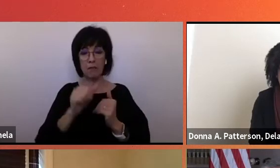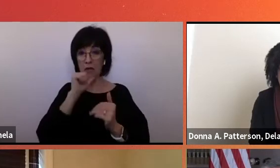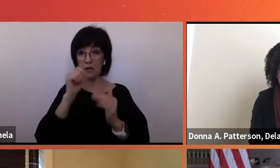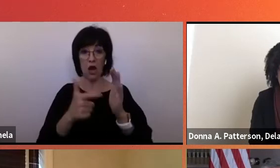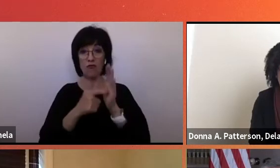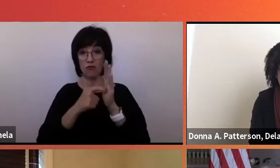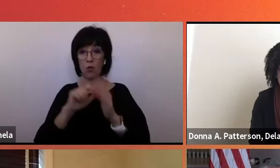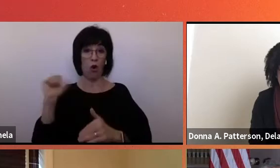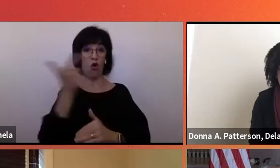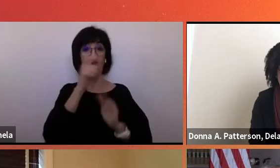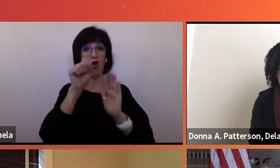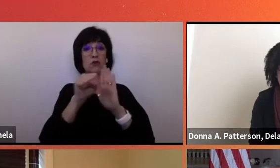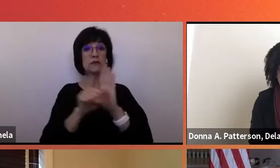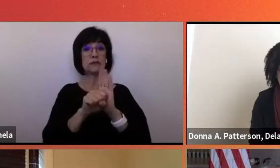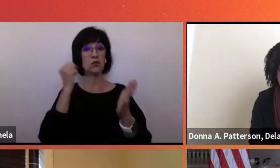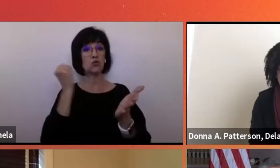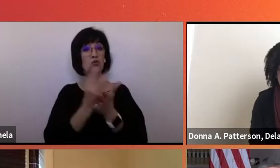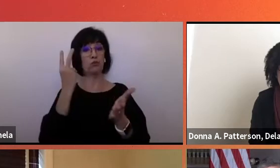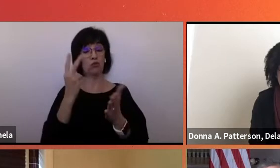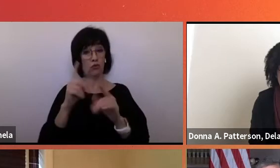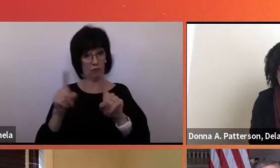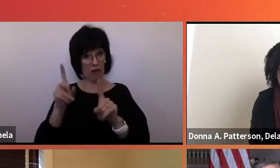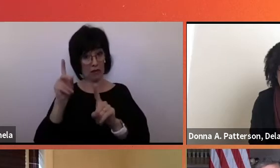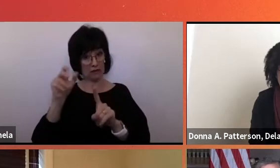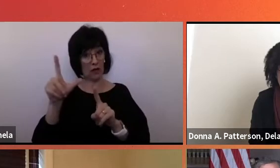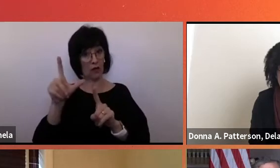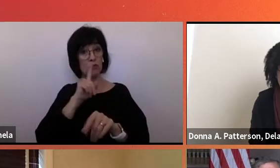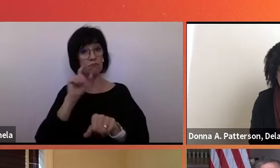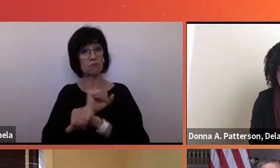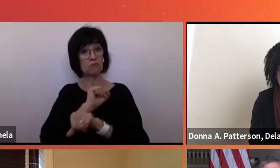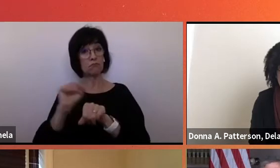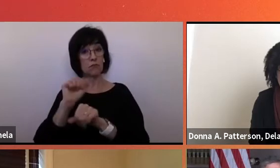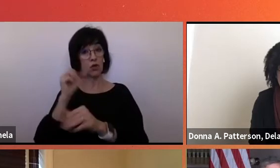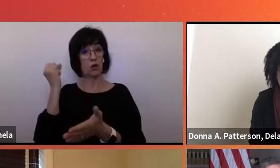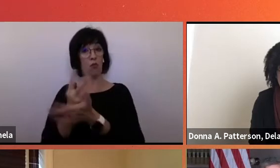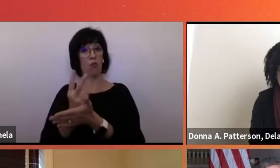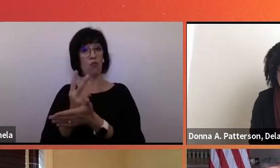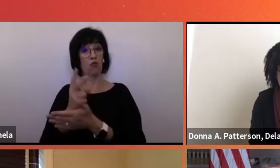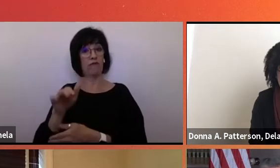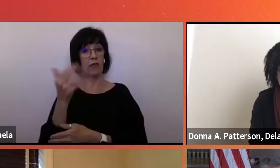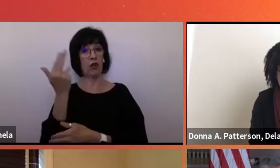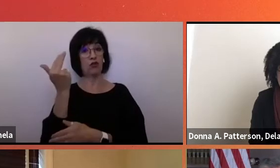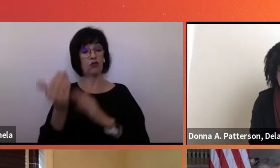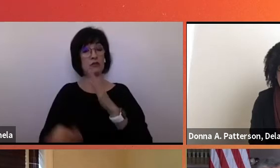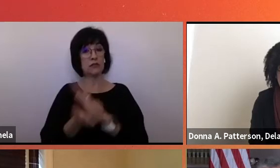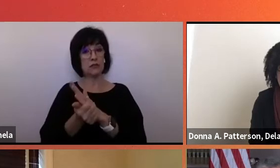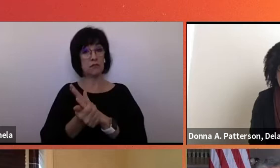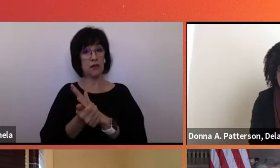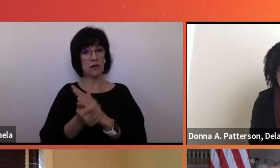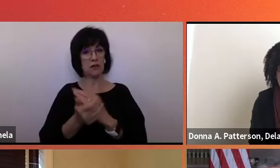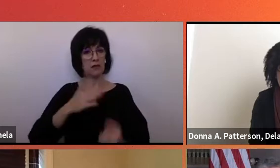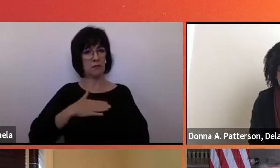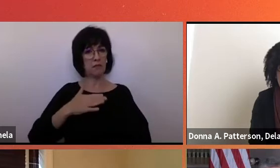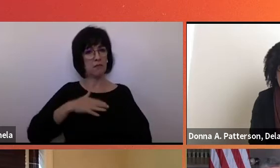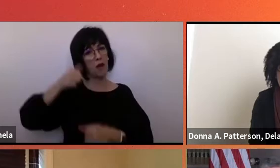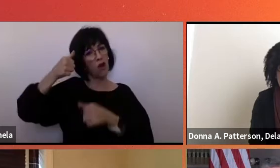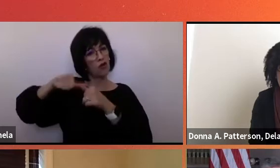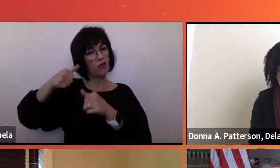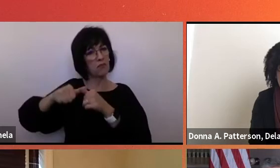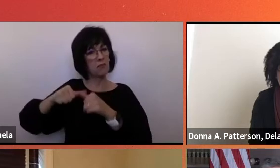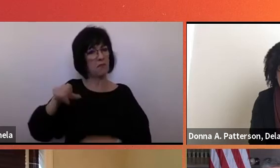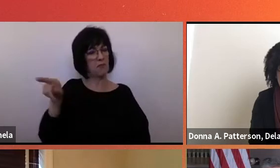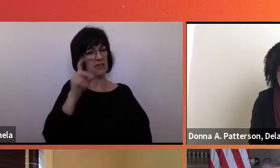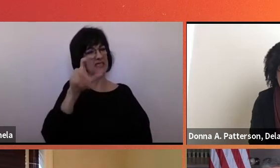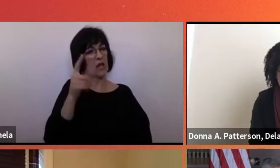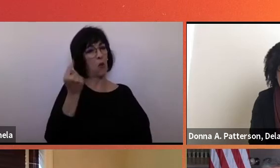Delaware approve the 13th Amendment? Do we? My recollection is they were late